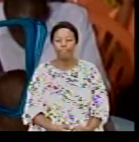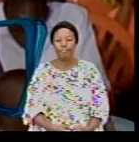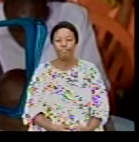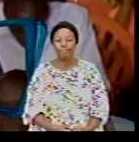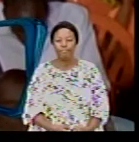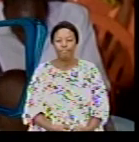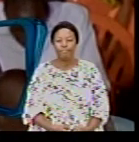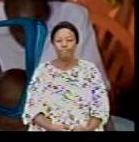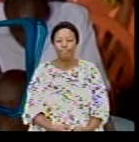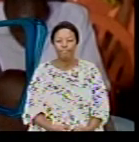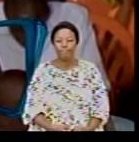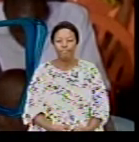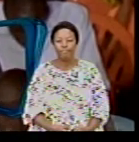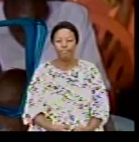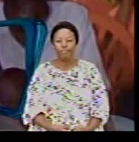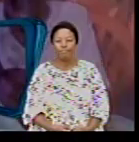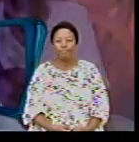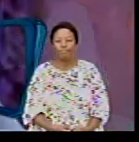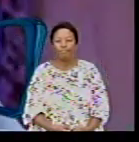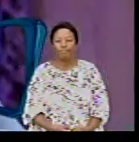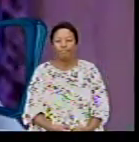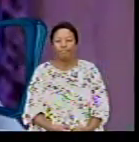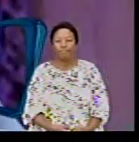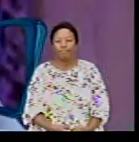send your details to this number.